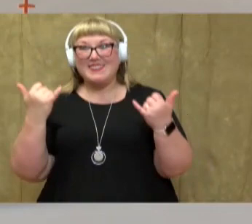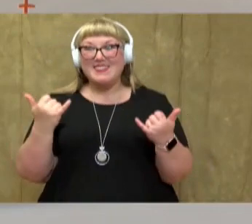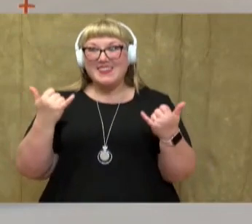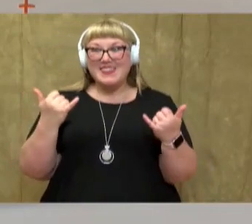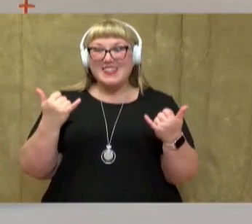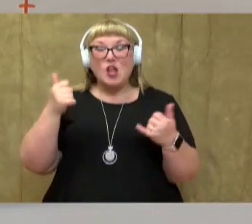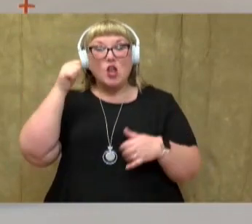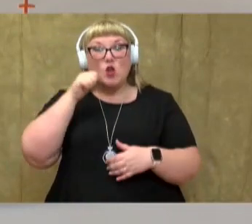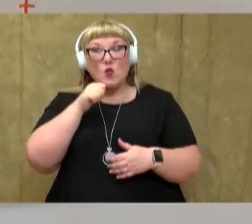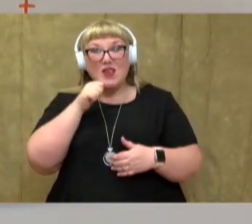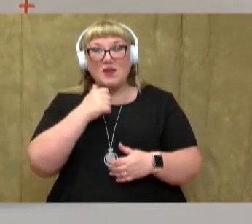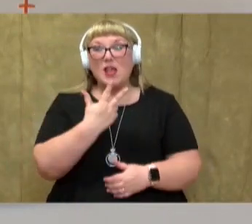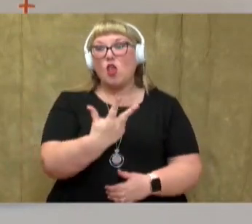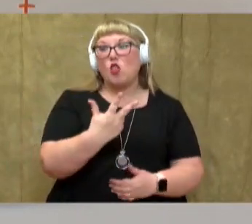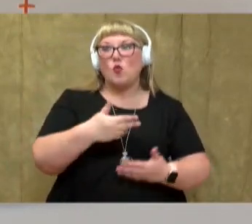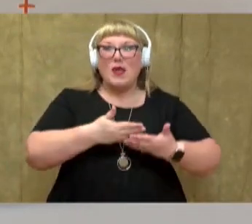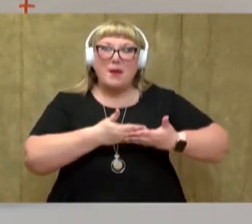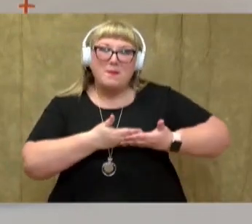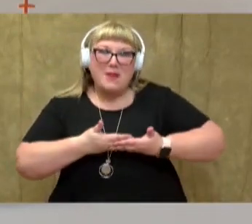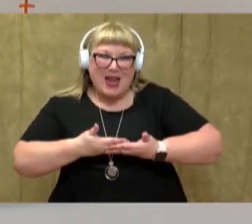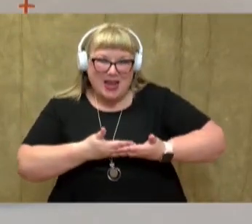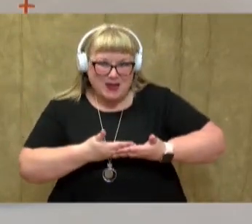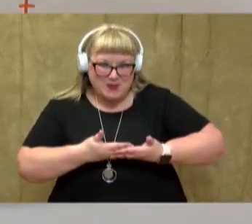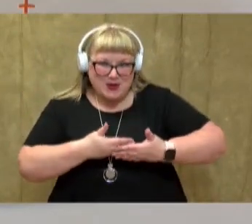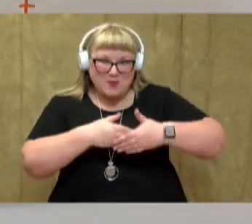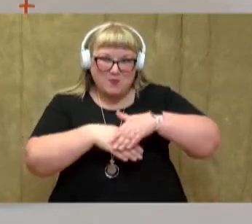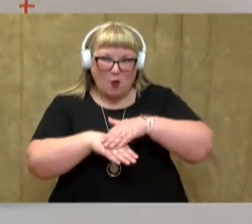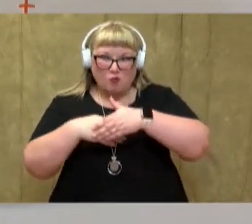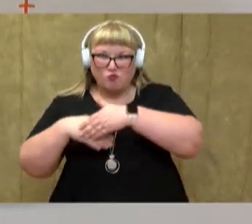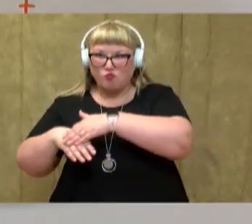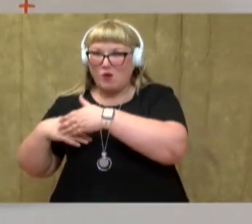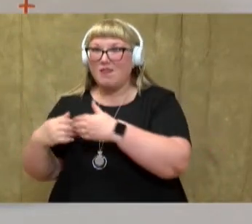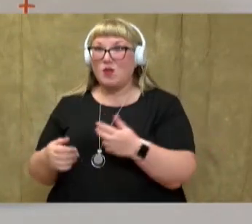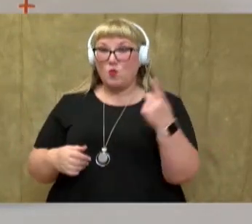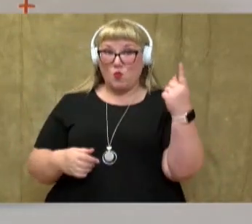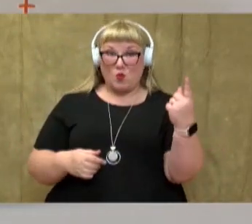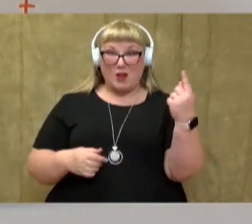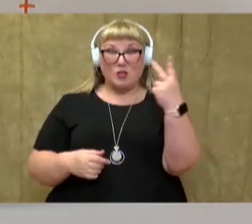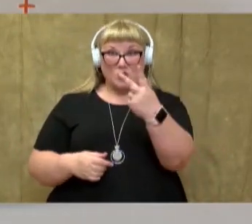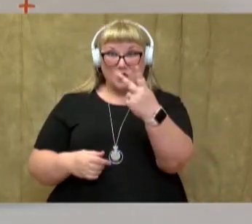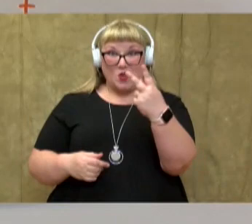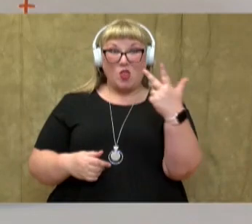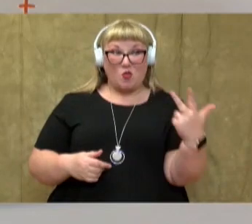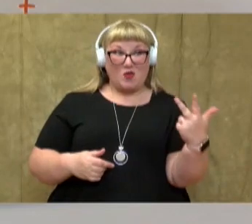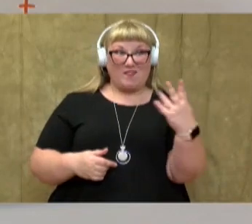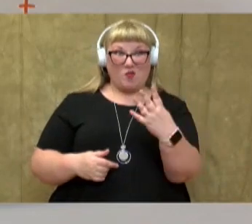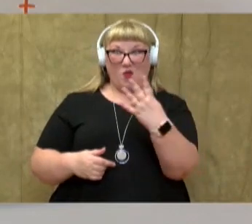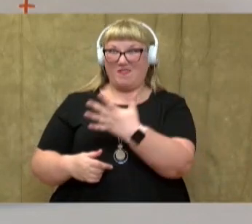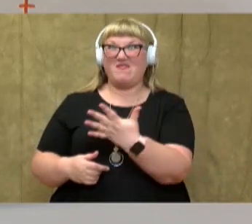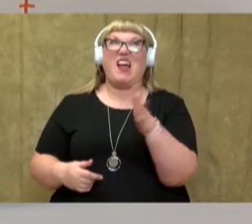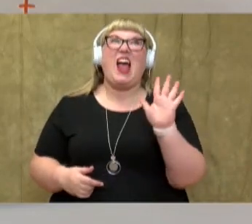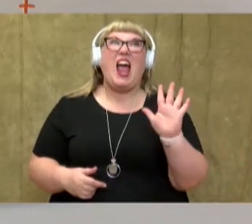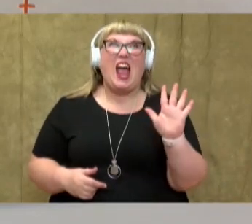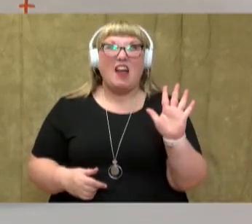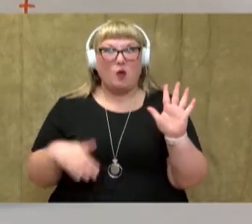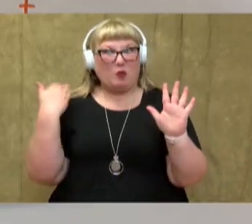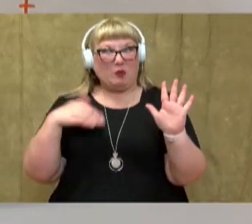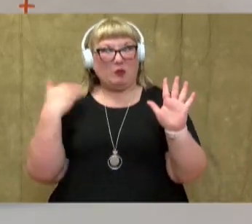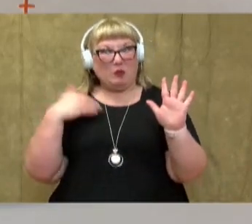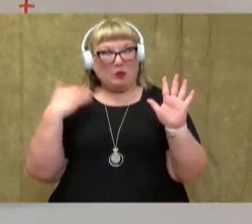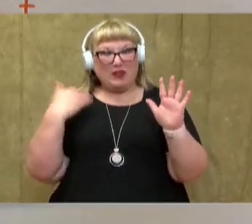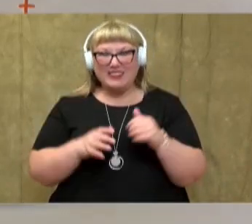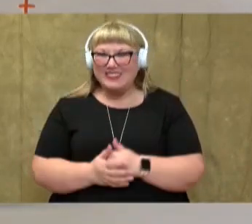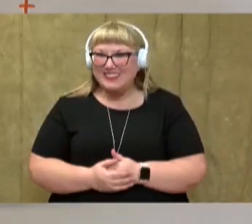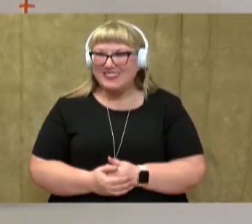the girl has three babies. So how many guinea pigs do we have? One, two, three, four, five